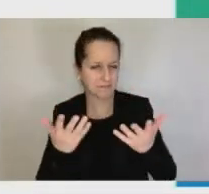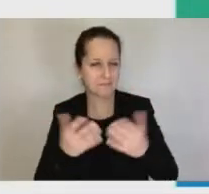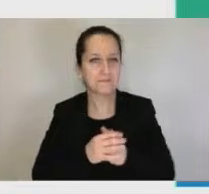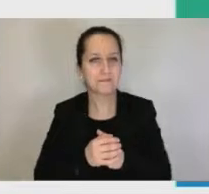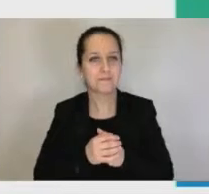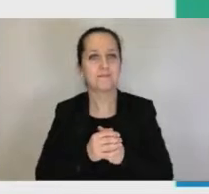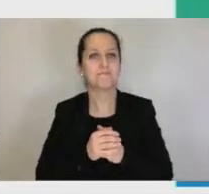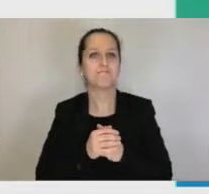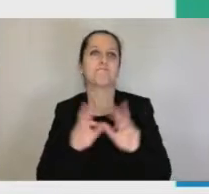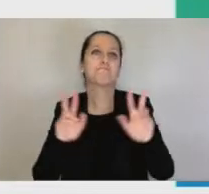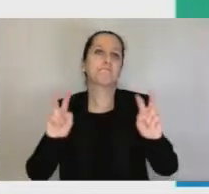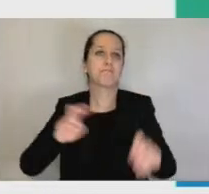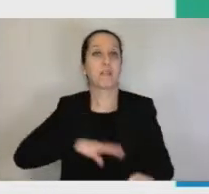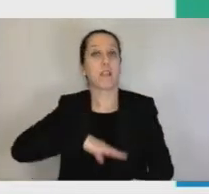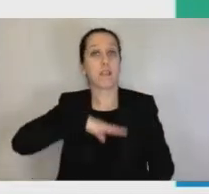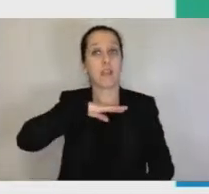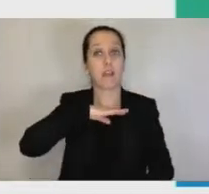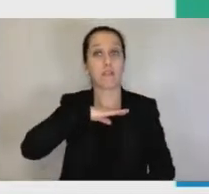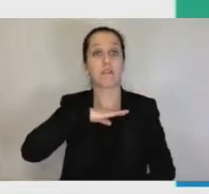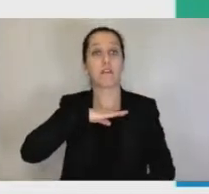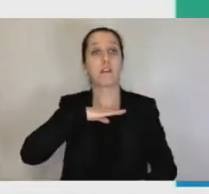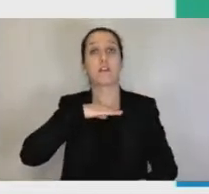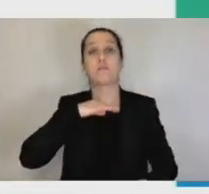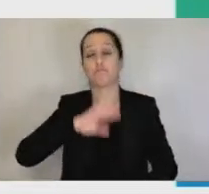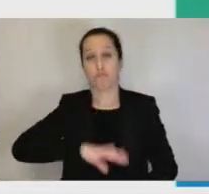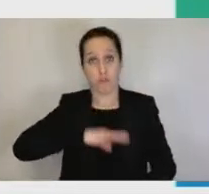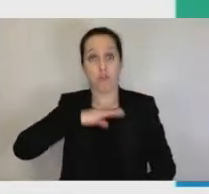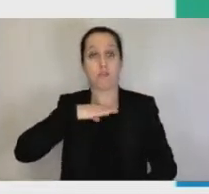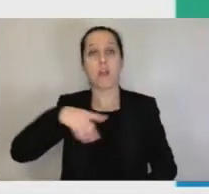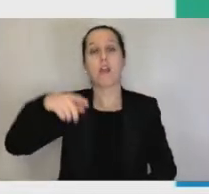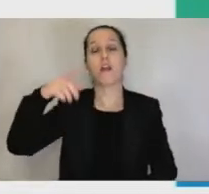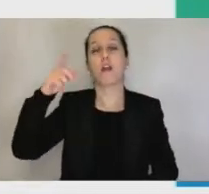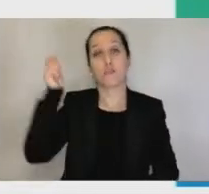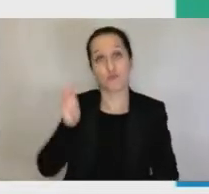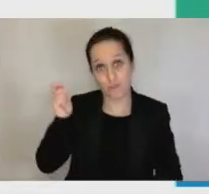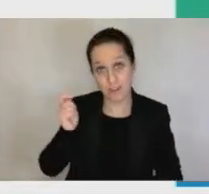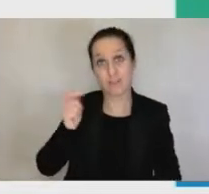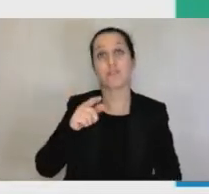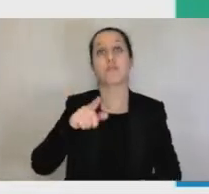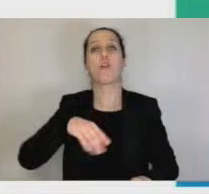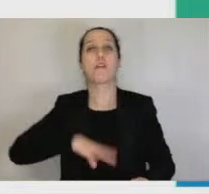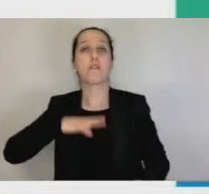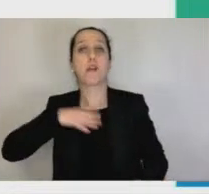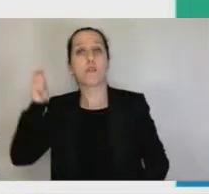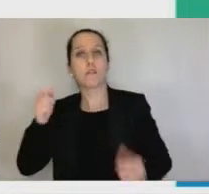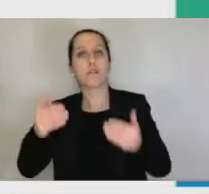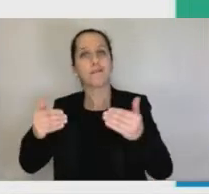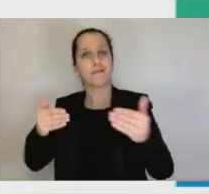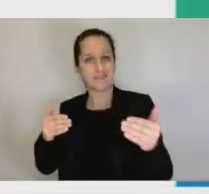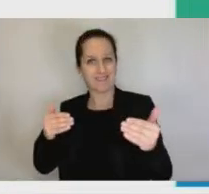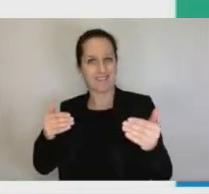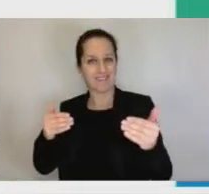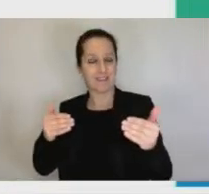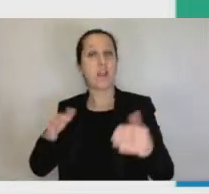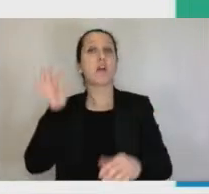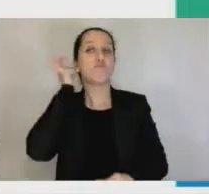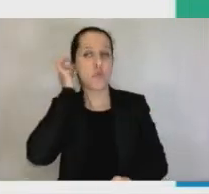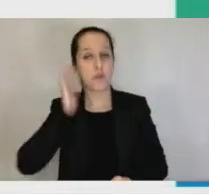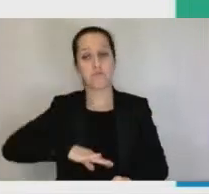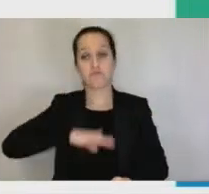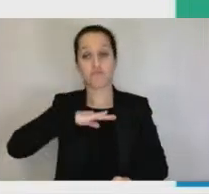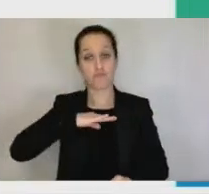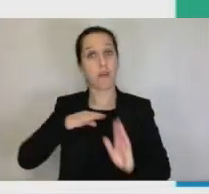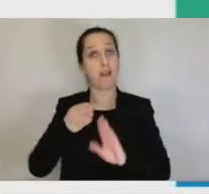to which age differences at retirement age, women retire at an